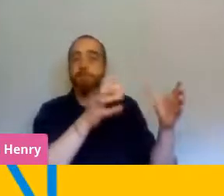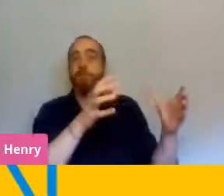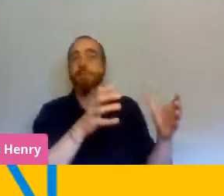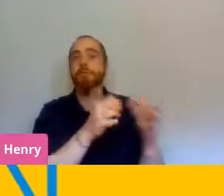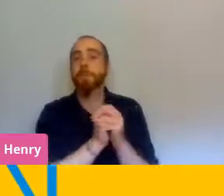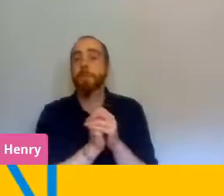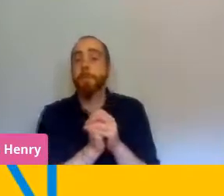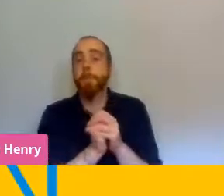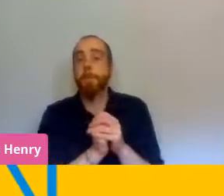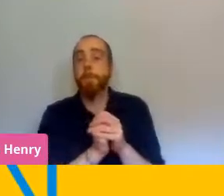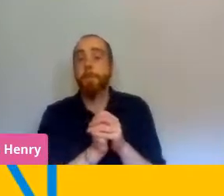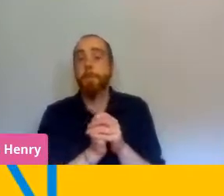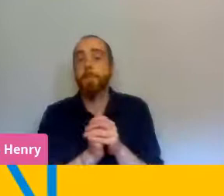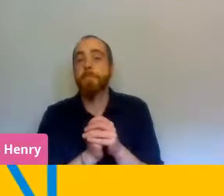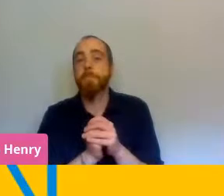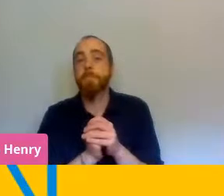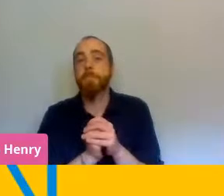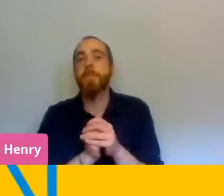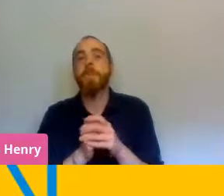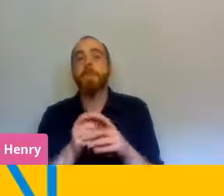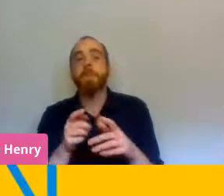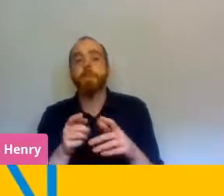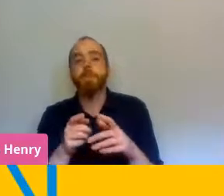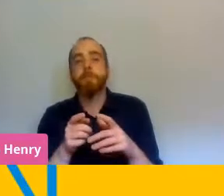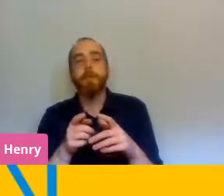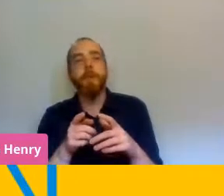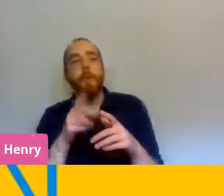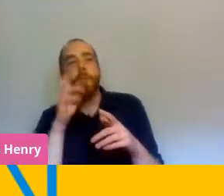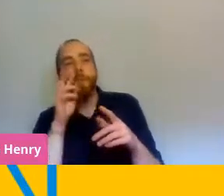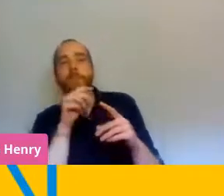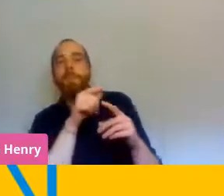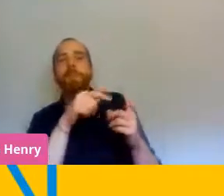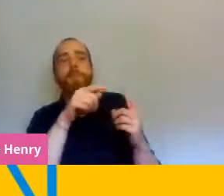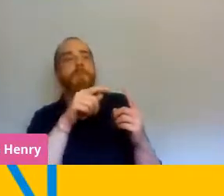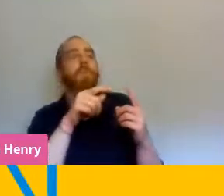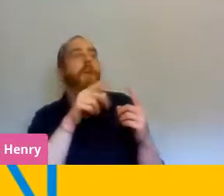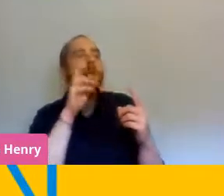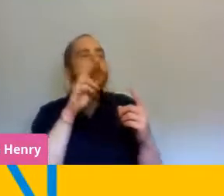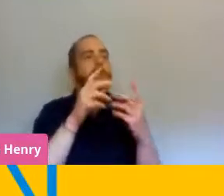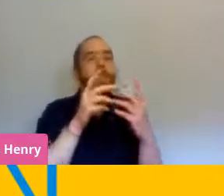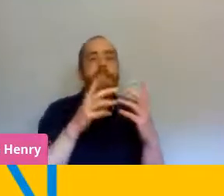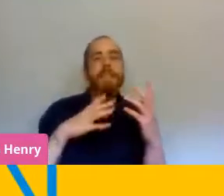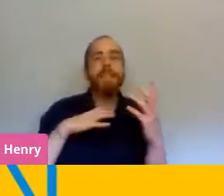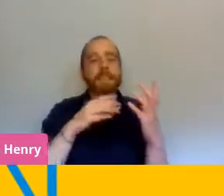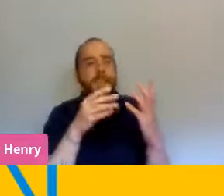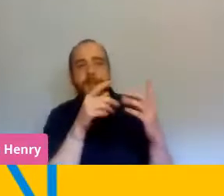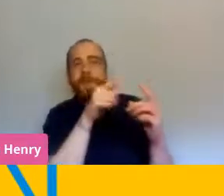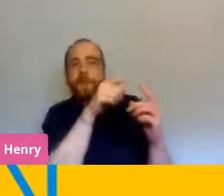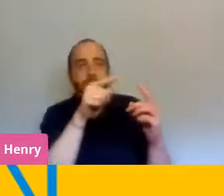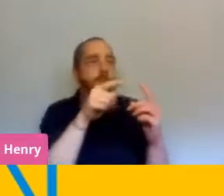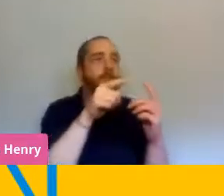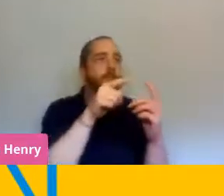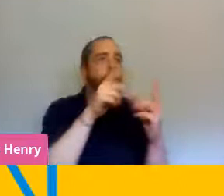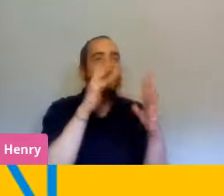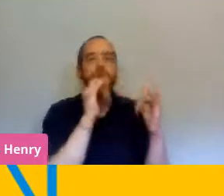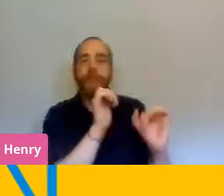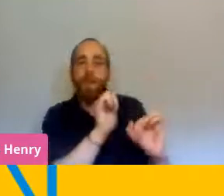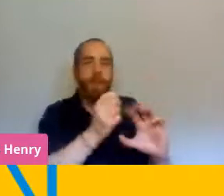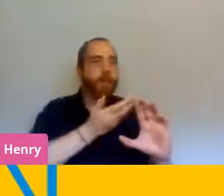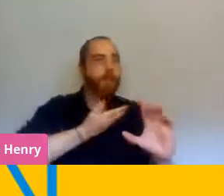and I still have my very beady eye on those people, and I'm hoping to try and make sure that those people are not